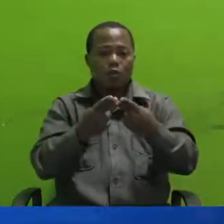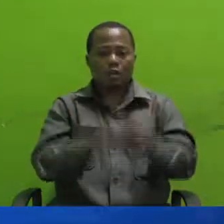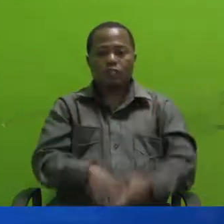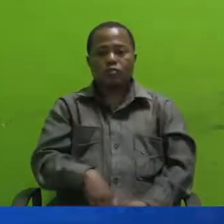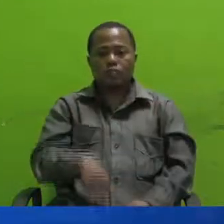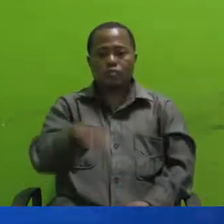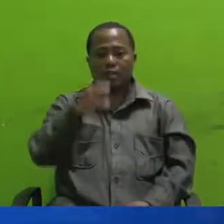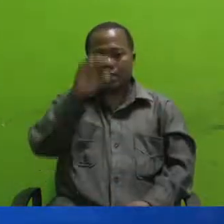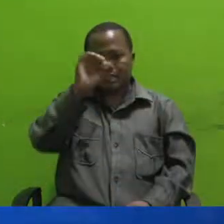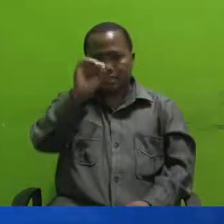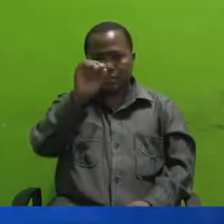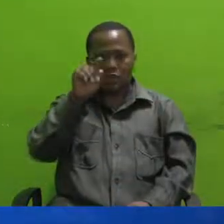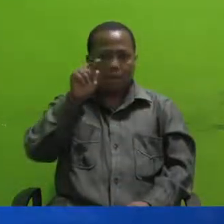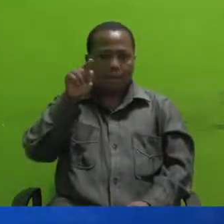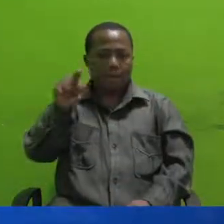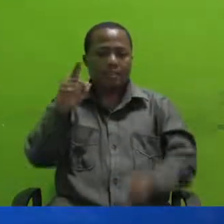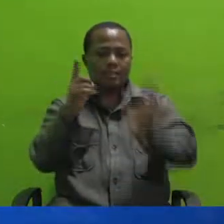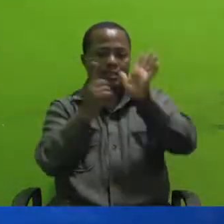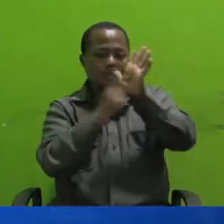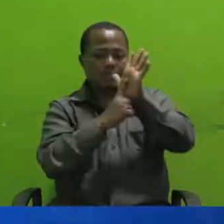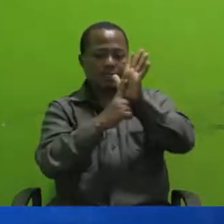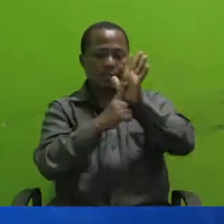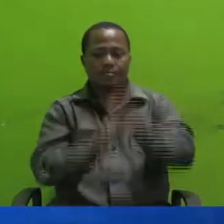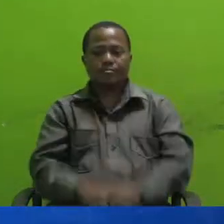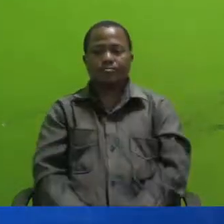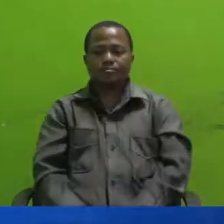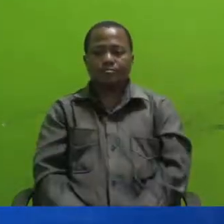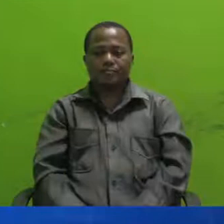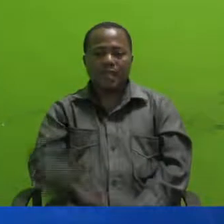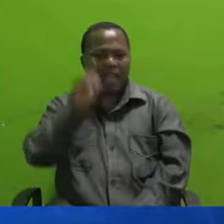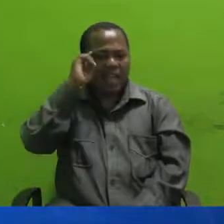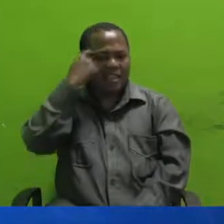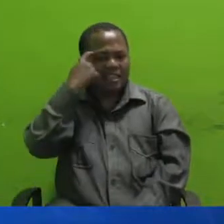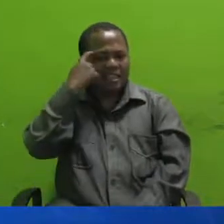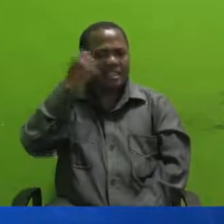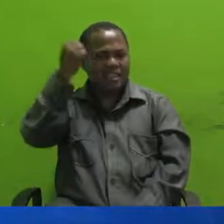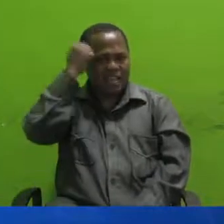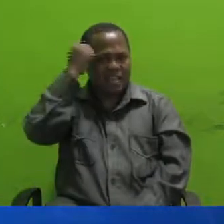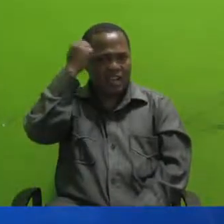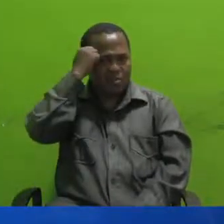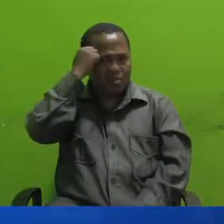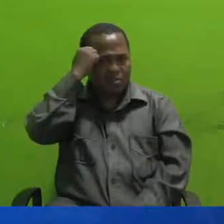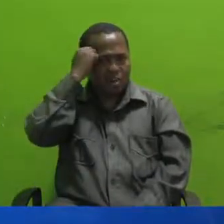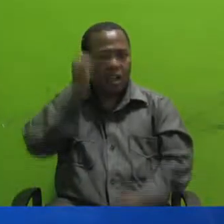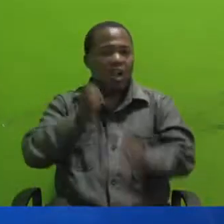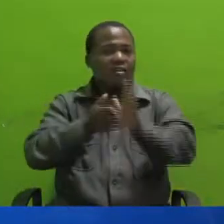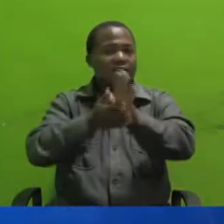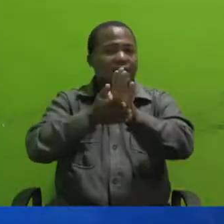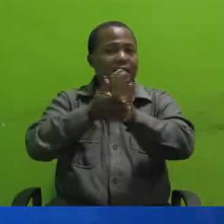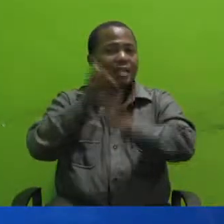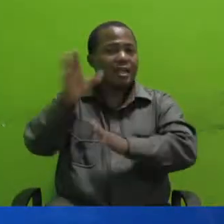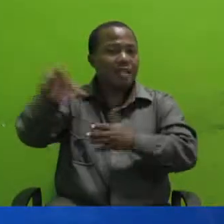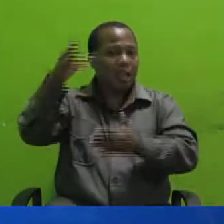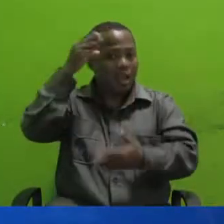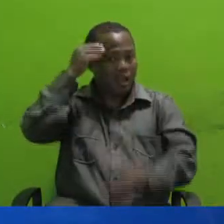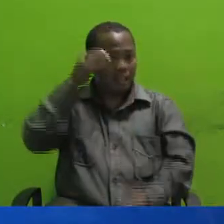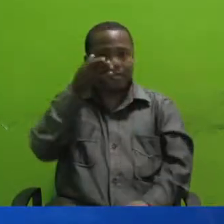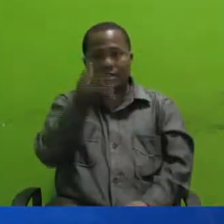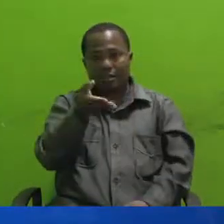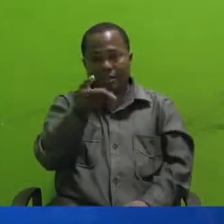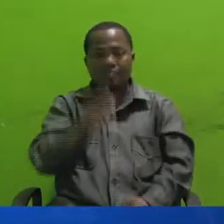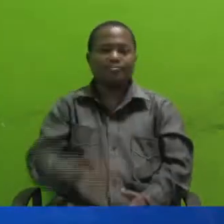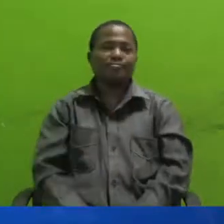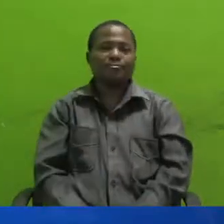be 0.6. I think you can remember from the start of our lesson here